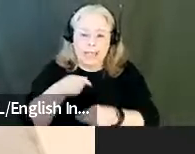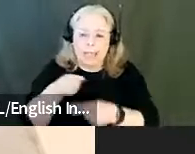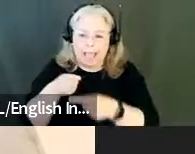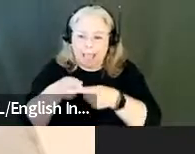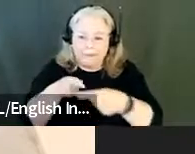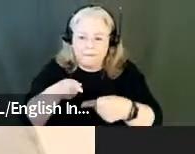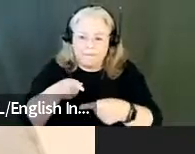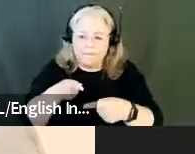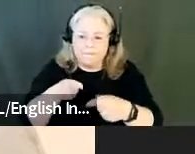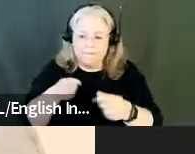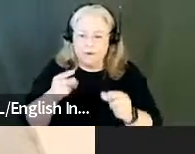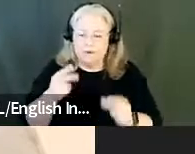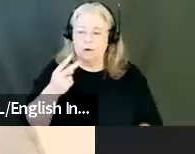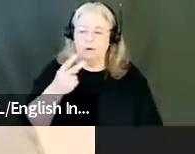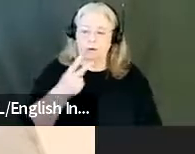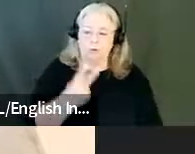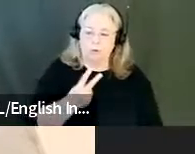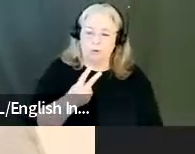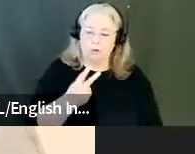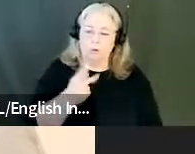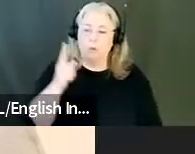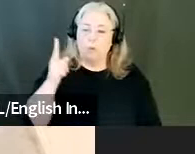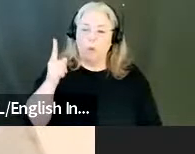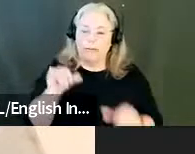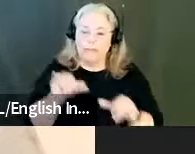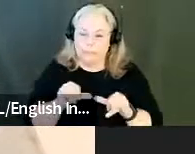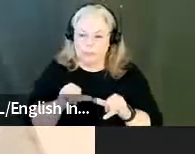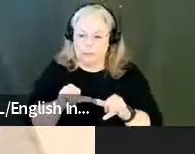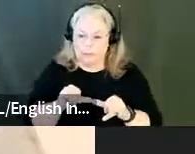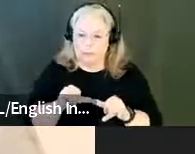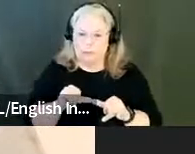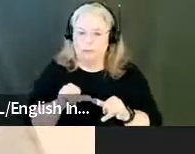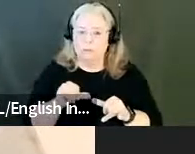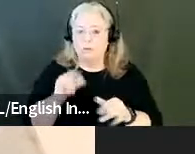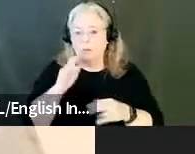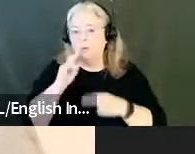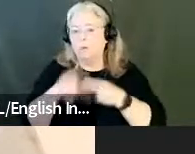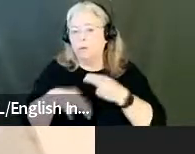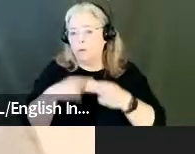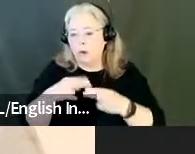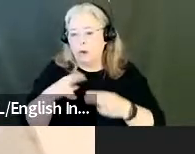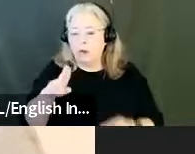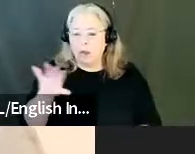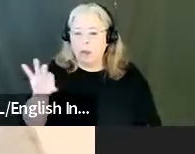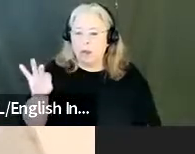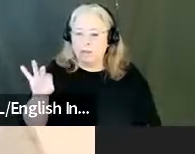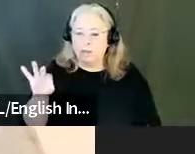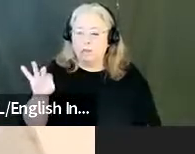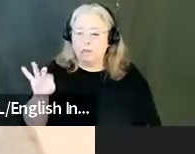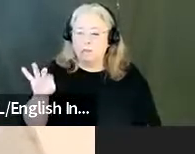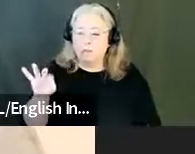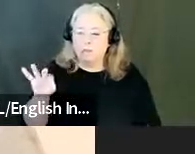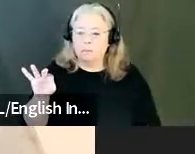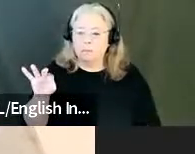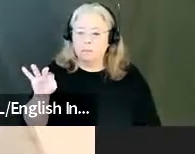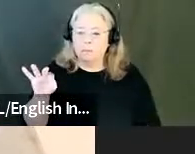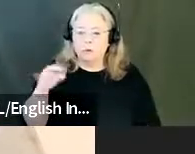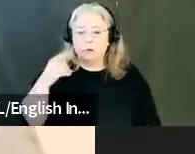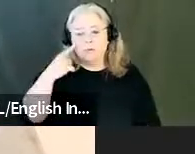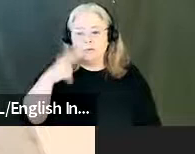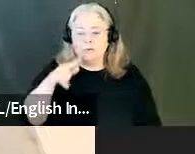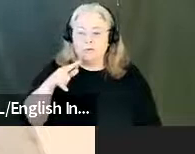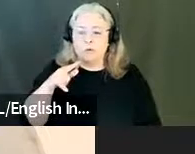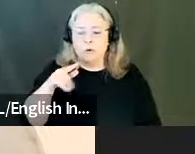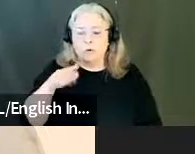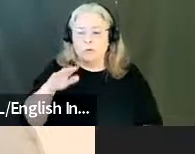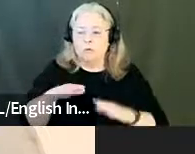have 2 1-inch wide pieces and you could make a universal cuff for a pediatric,